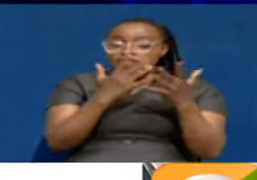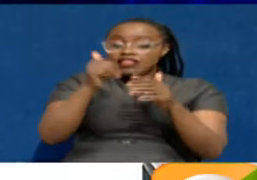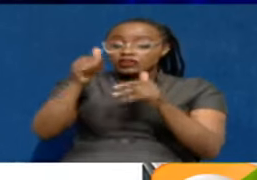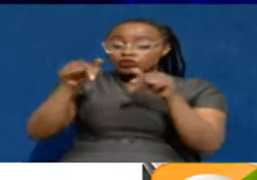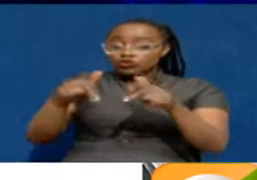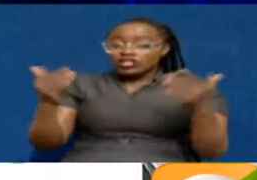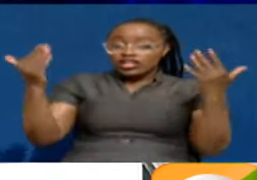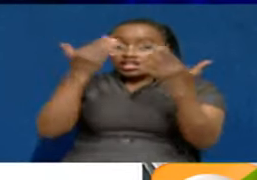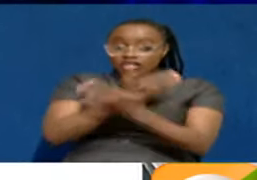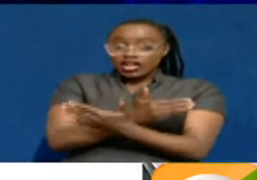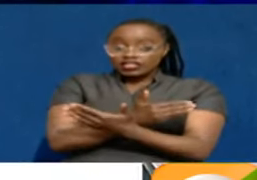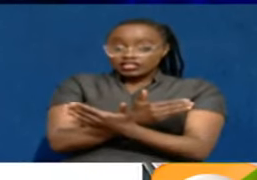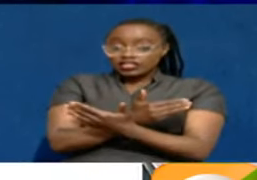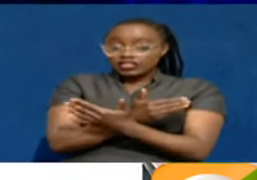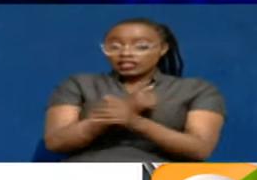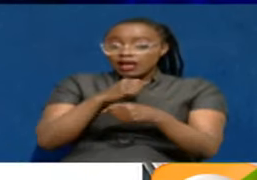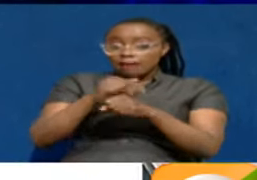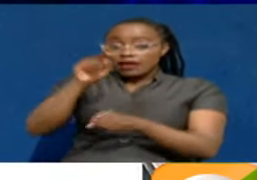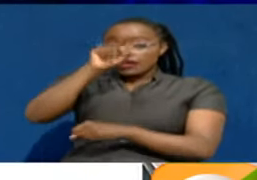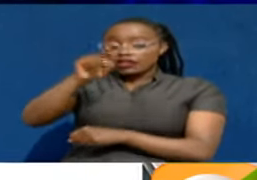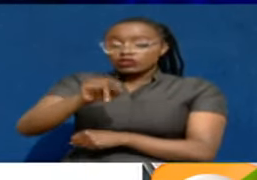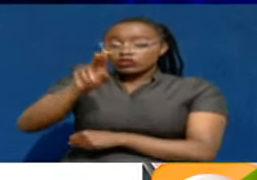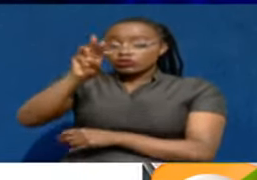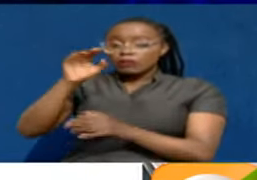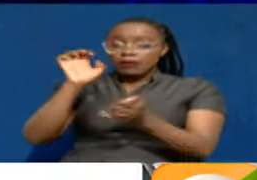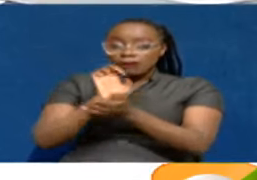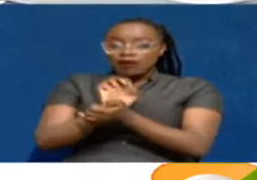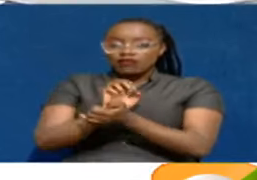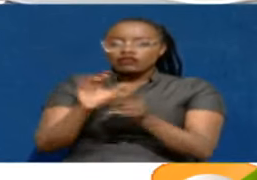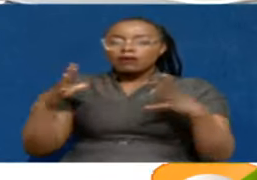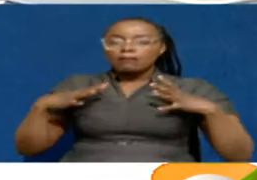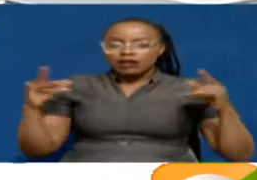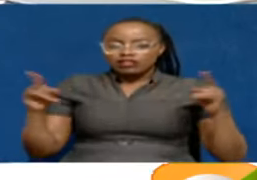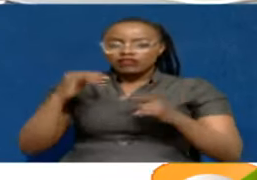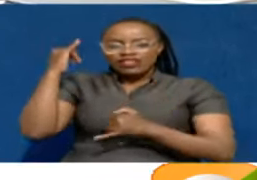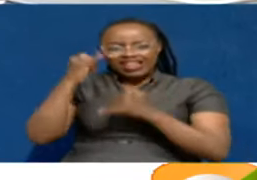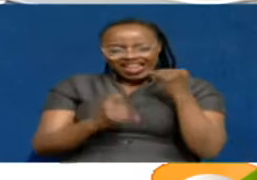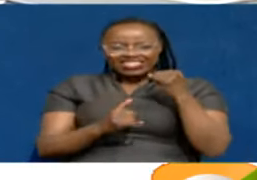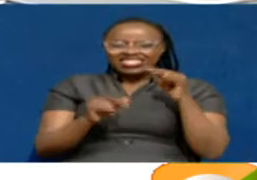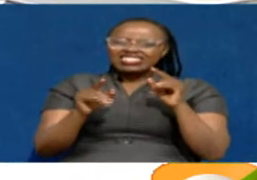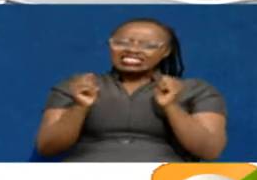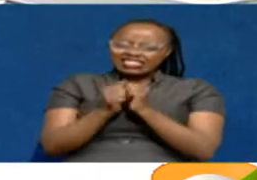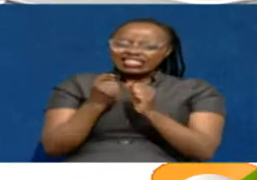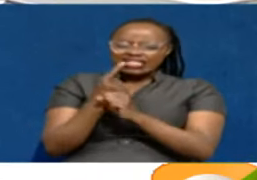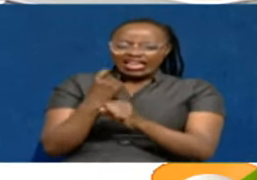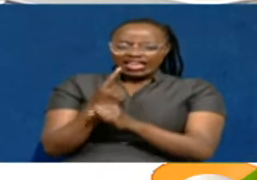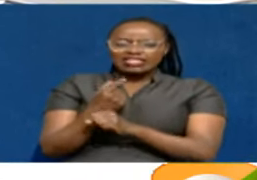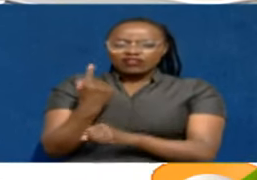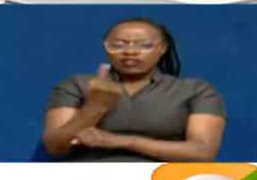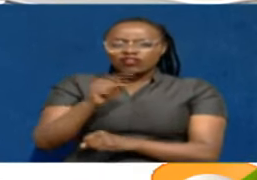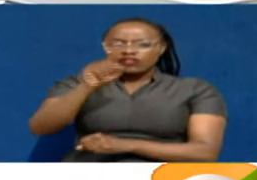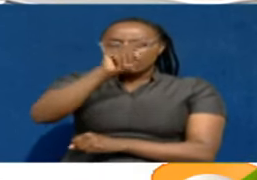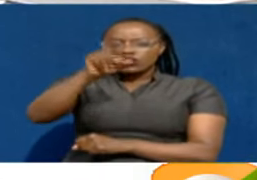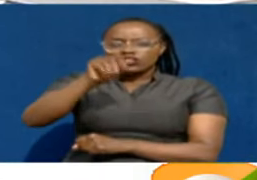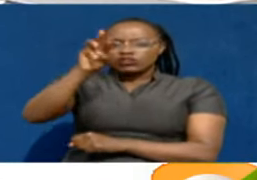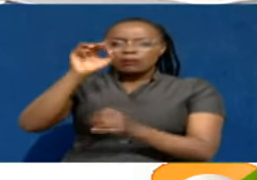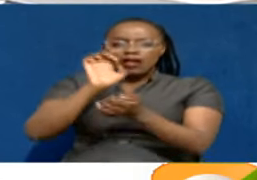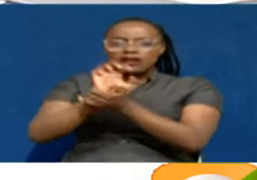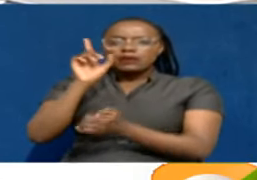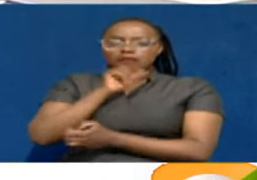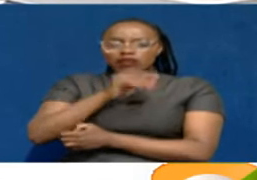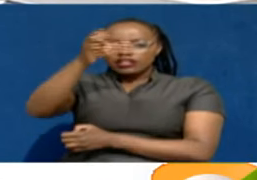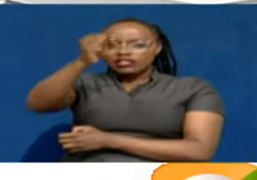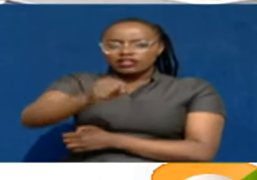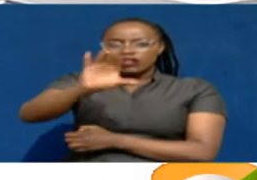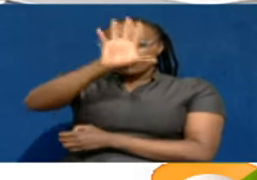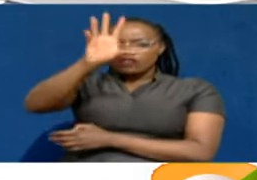that tonight sent Jacob Zuma to jail. As I take a break, Joe, last 10 seconds. Jacob Zuma is in jail. And